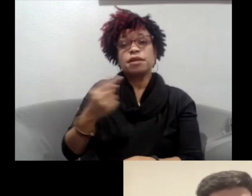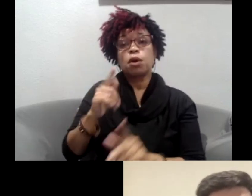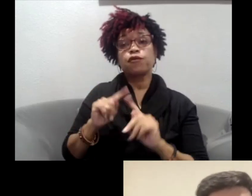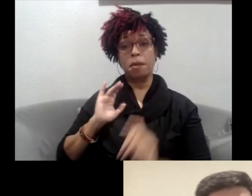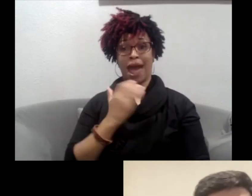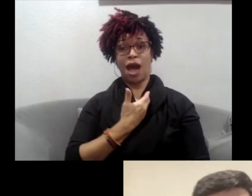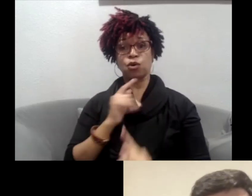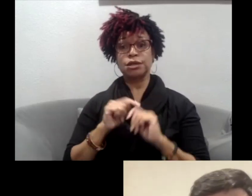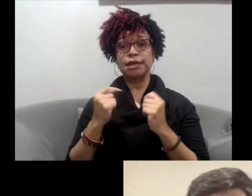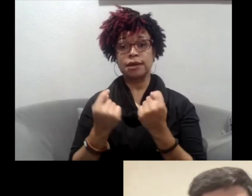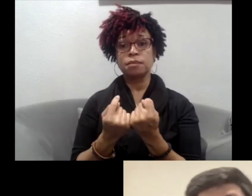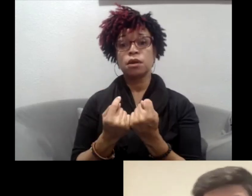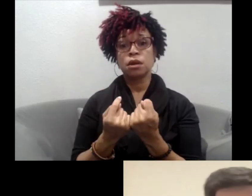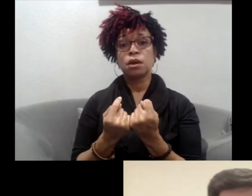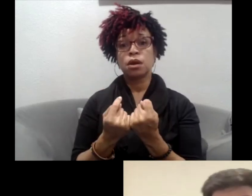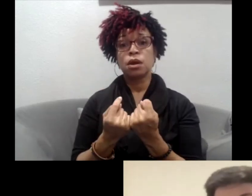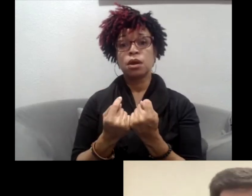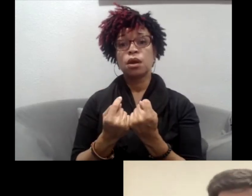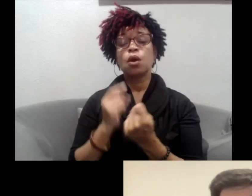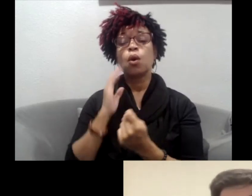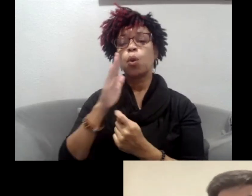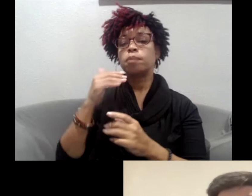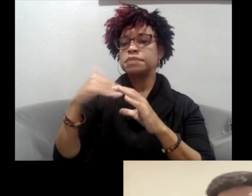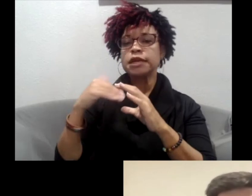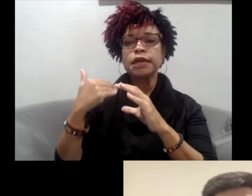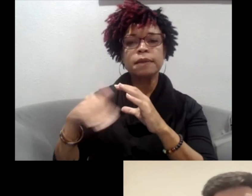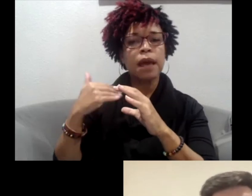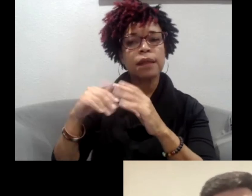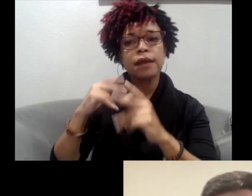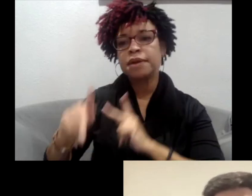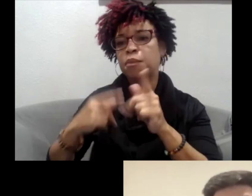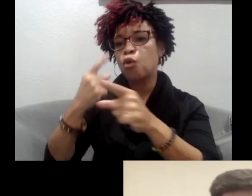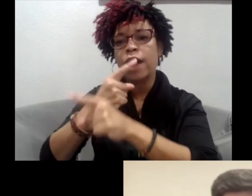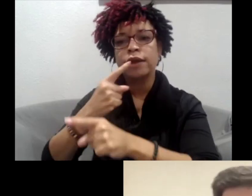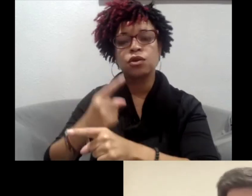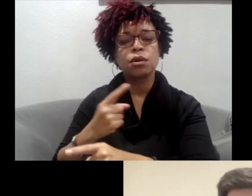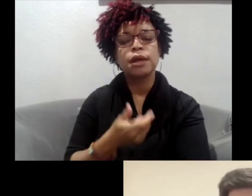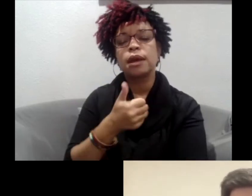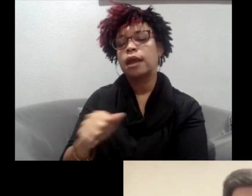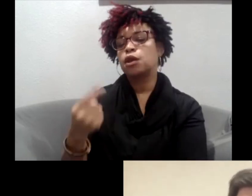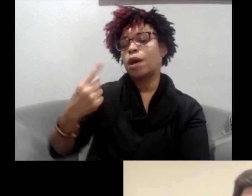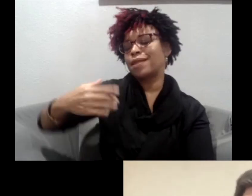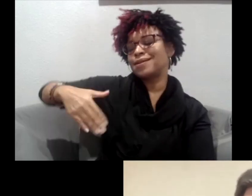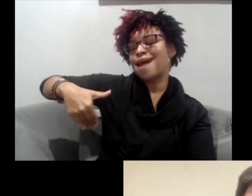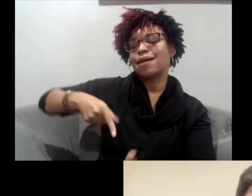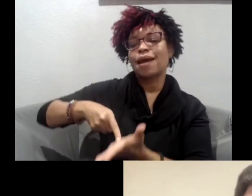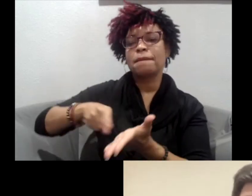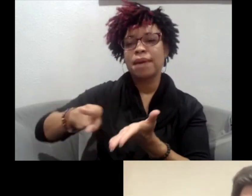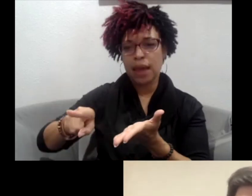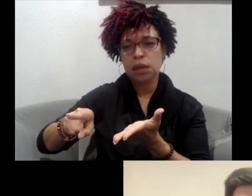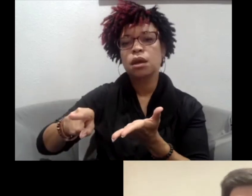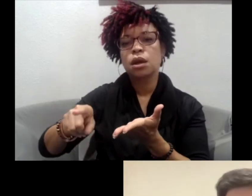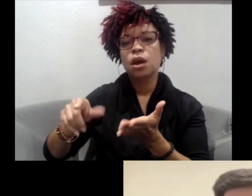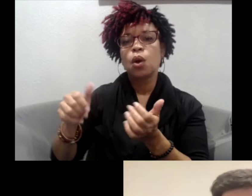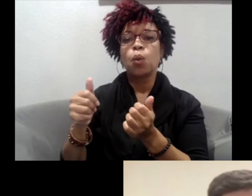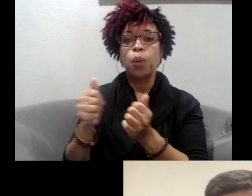to be emailing regularly anyone who has not paid yet with a way to